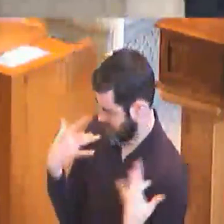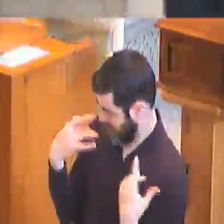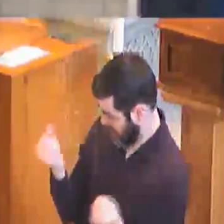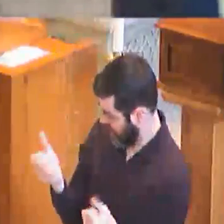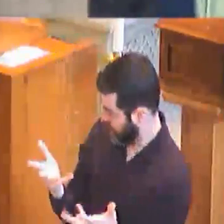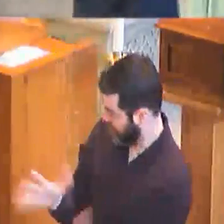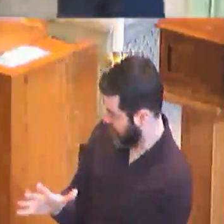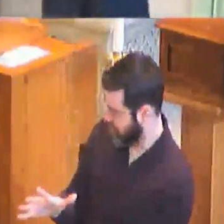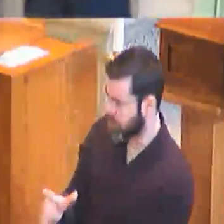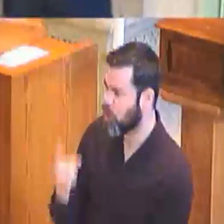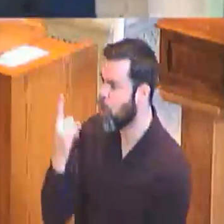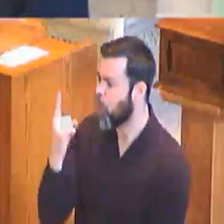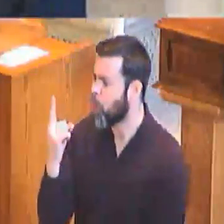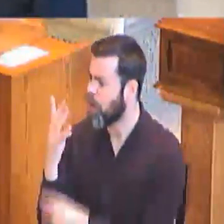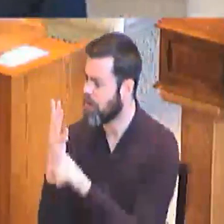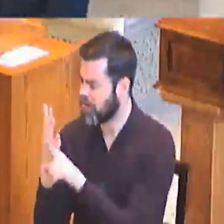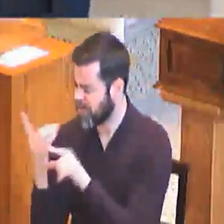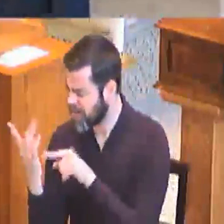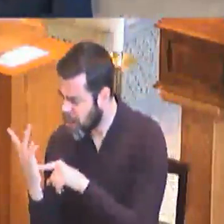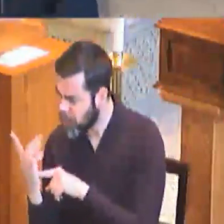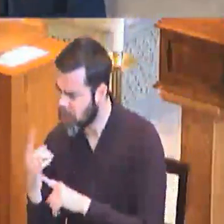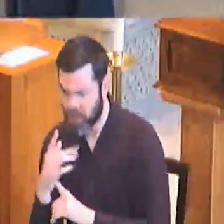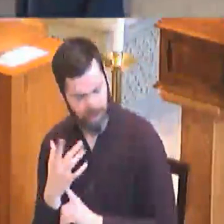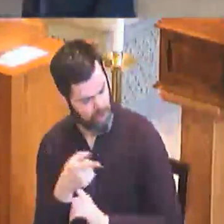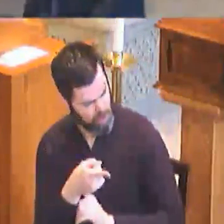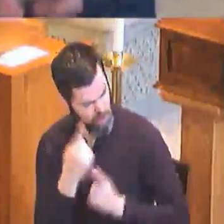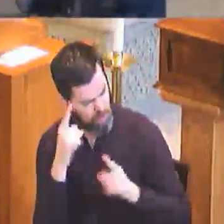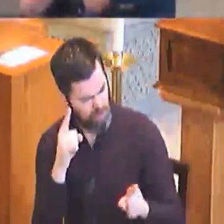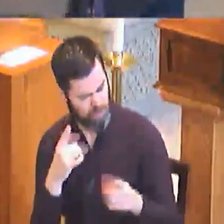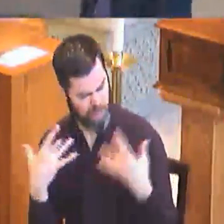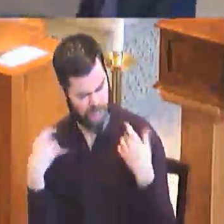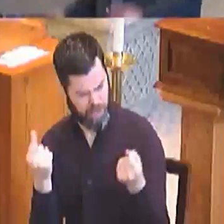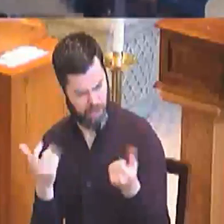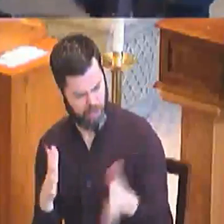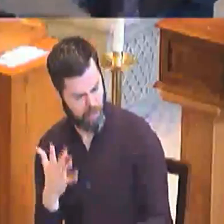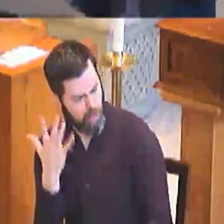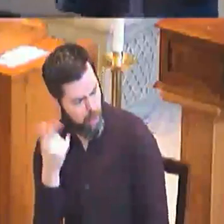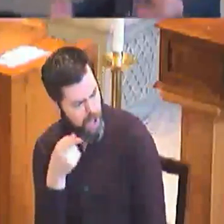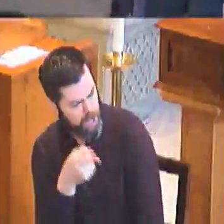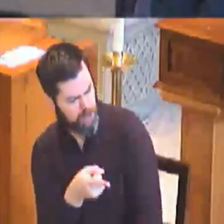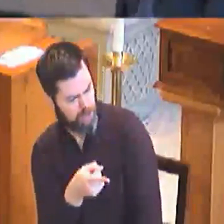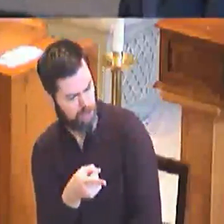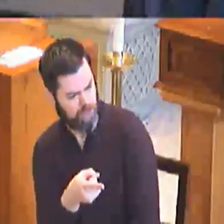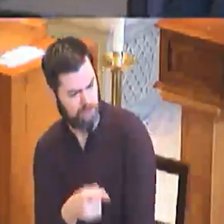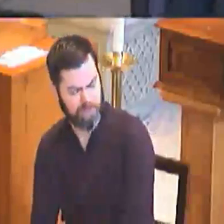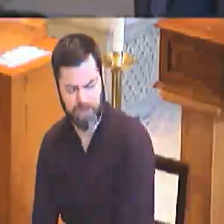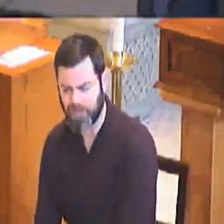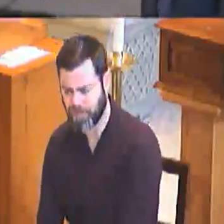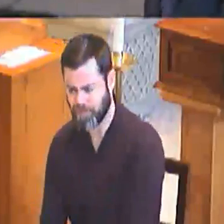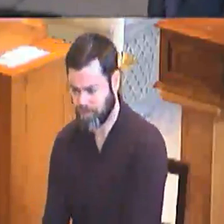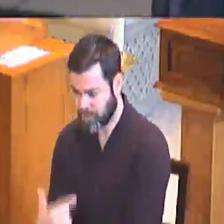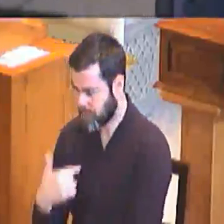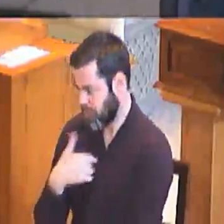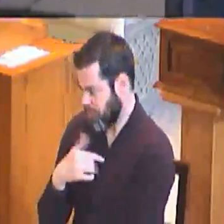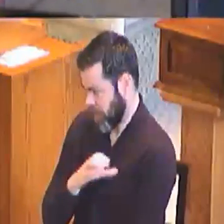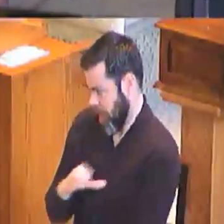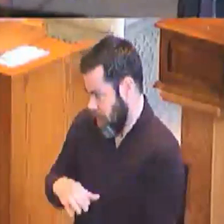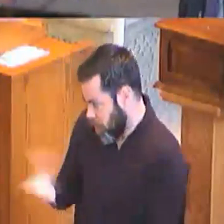you succeed? Don't you love that? And Jesus didn't say, because I am the Christ, I succeeded.